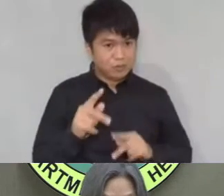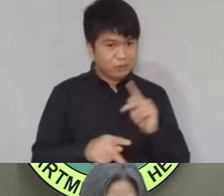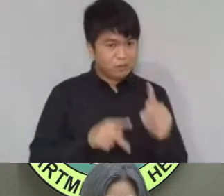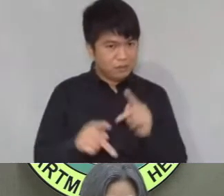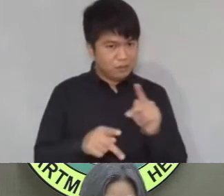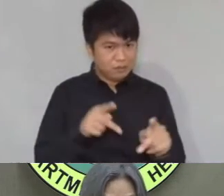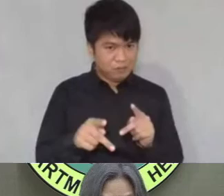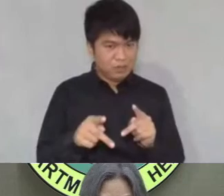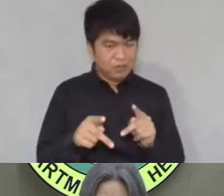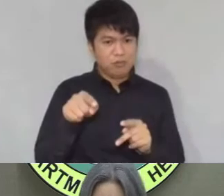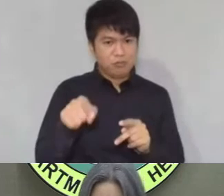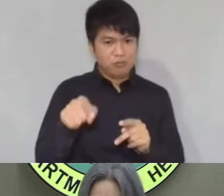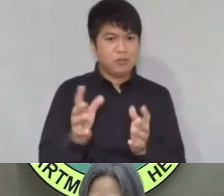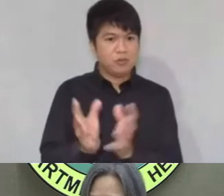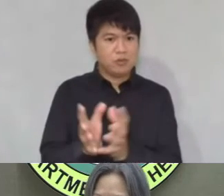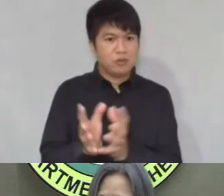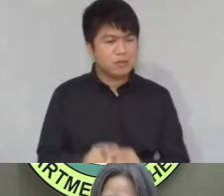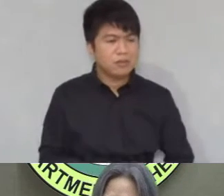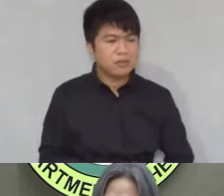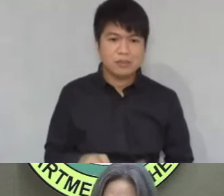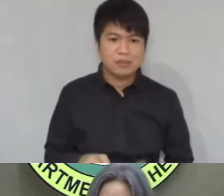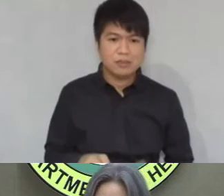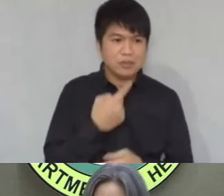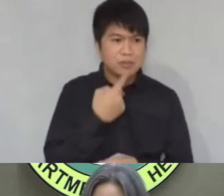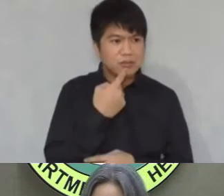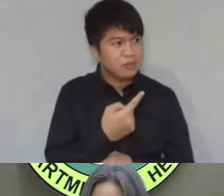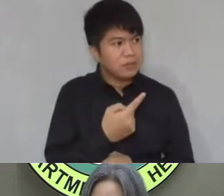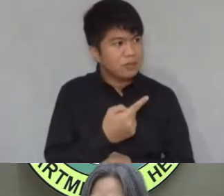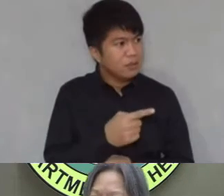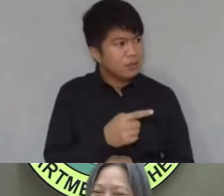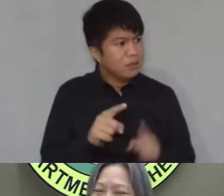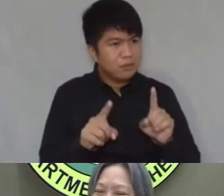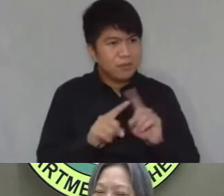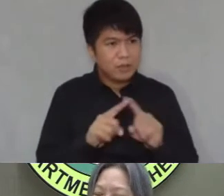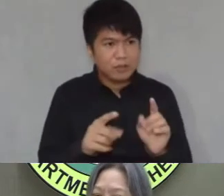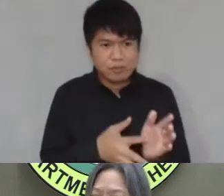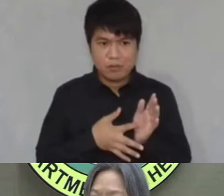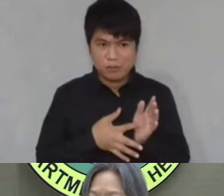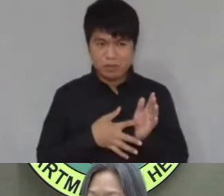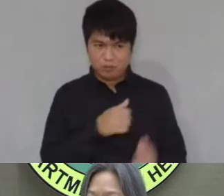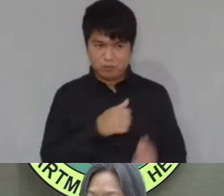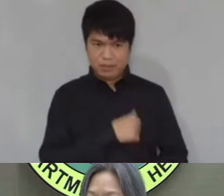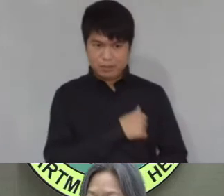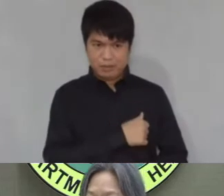the communities. Kasi minsan, iba yung, sabi nga ni Iris kanina, iba yung ating required na